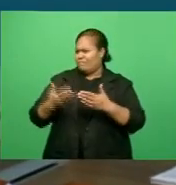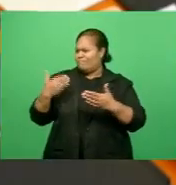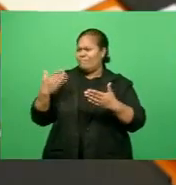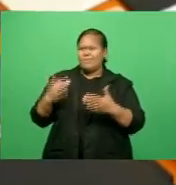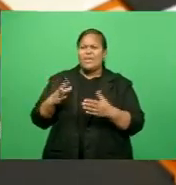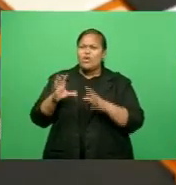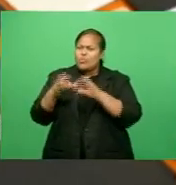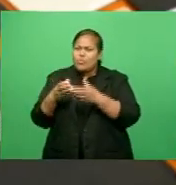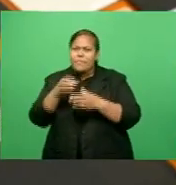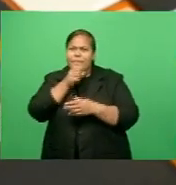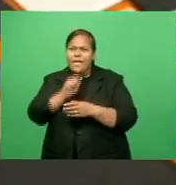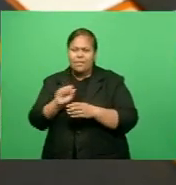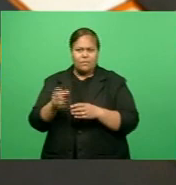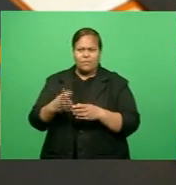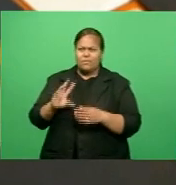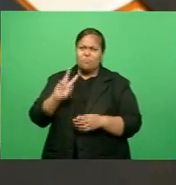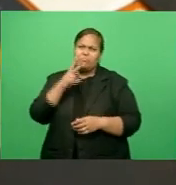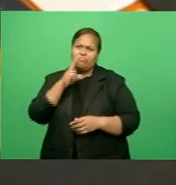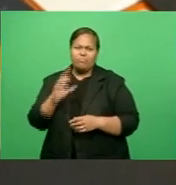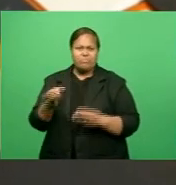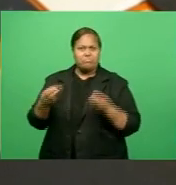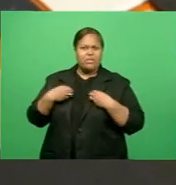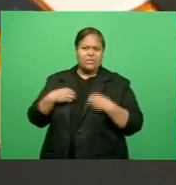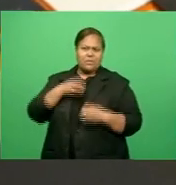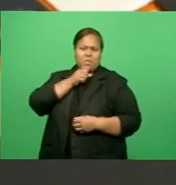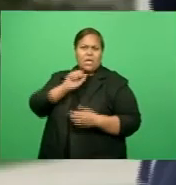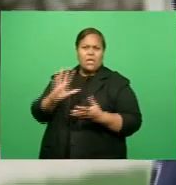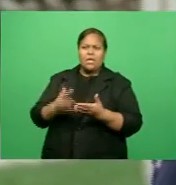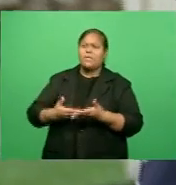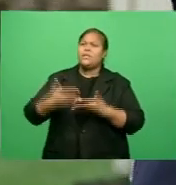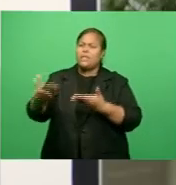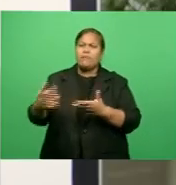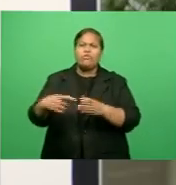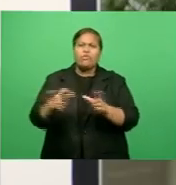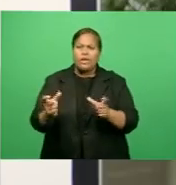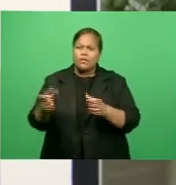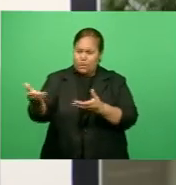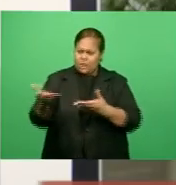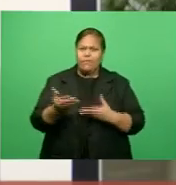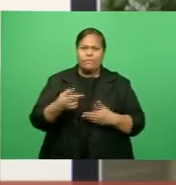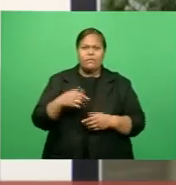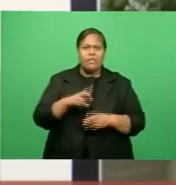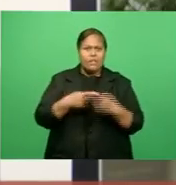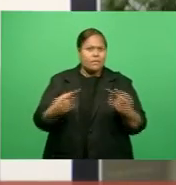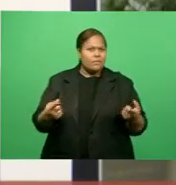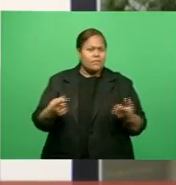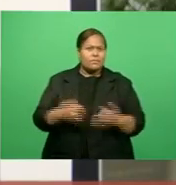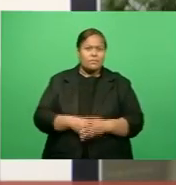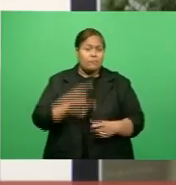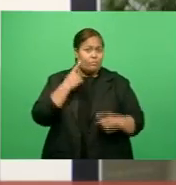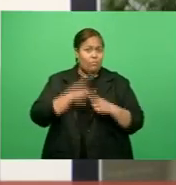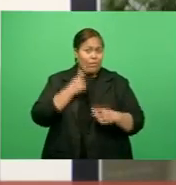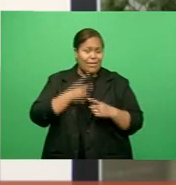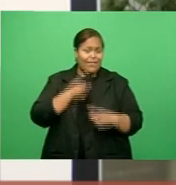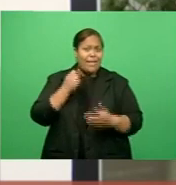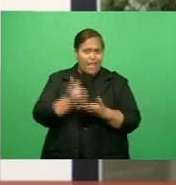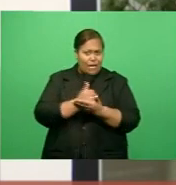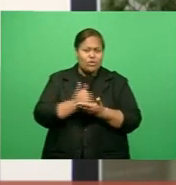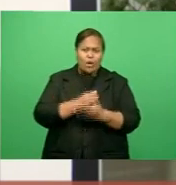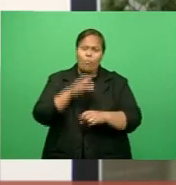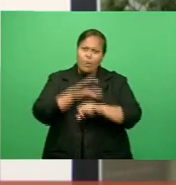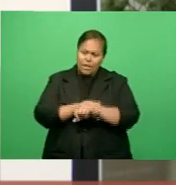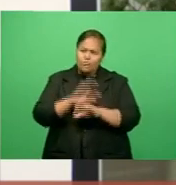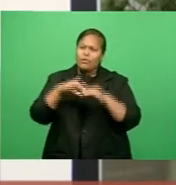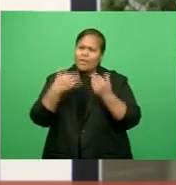and traders issued dishonoured checks for the supply of goods. Quick actions by the police together with companies coming up and